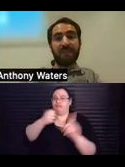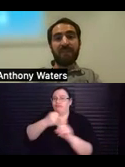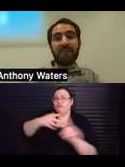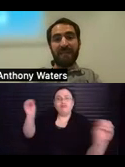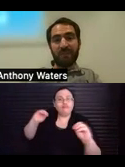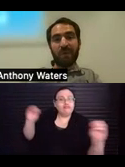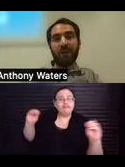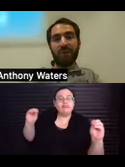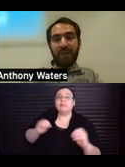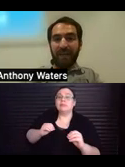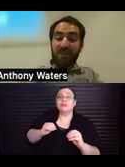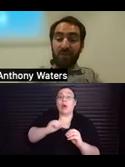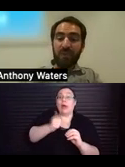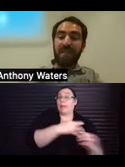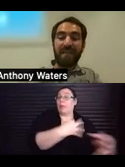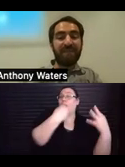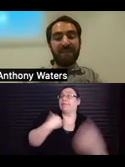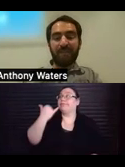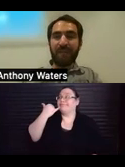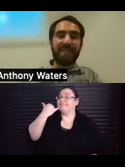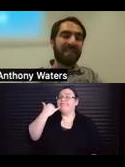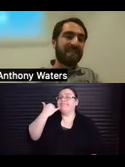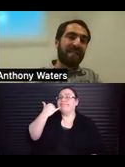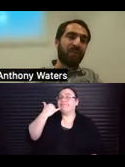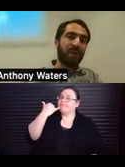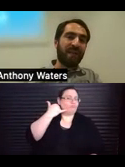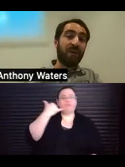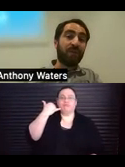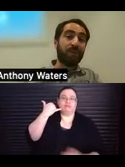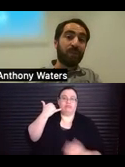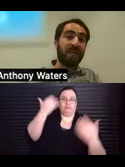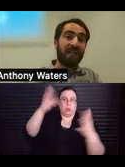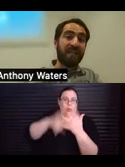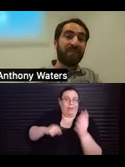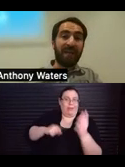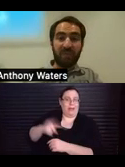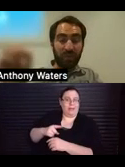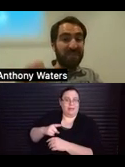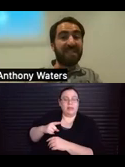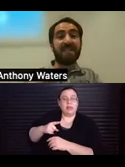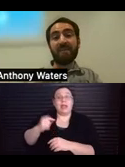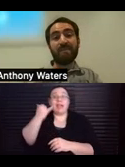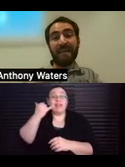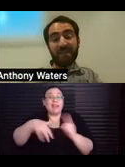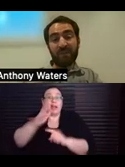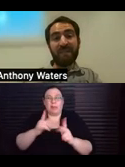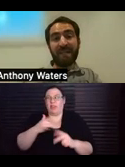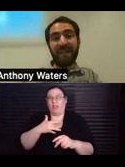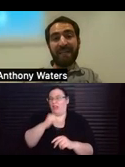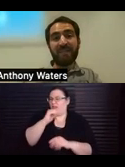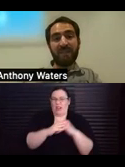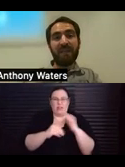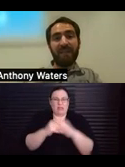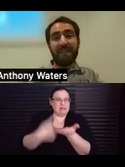can just answer yes or no. And usually, even if somebody is in a setting where they aren't comfortable talking about sort of the details behind their